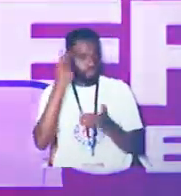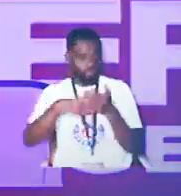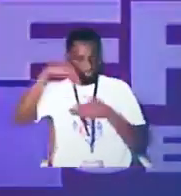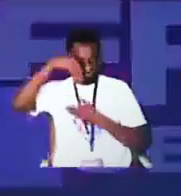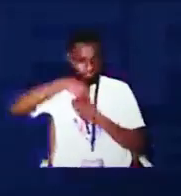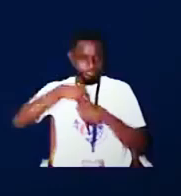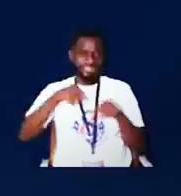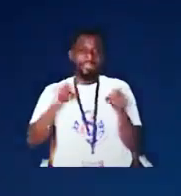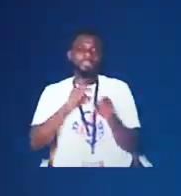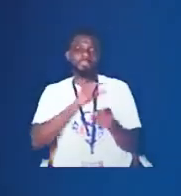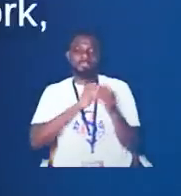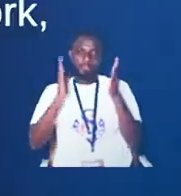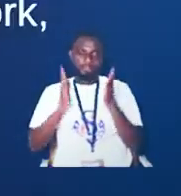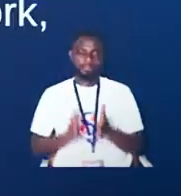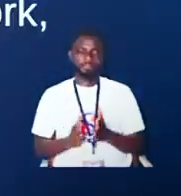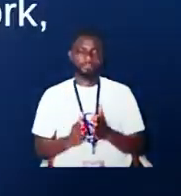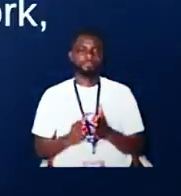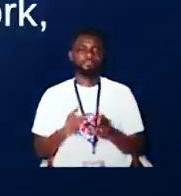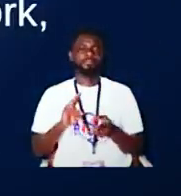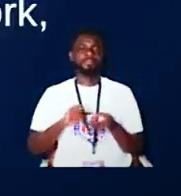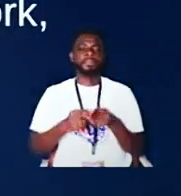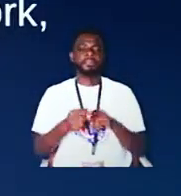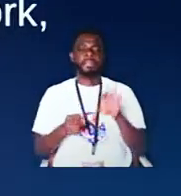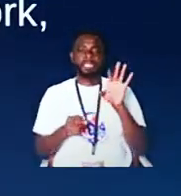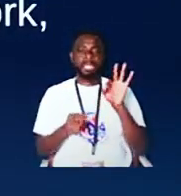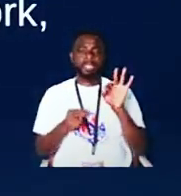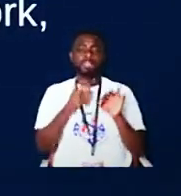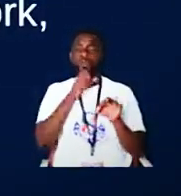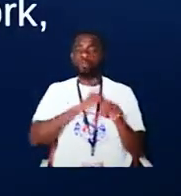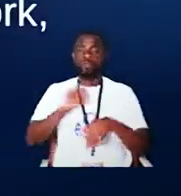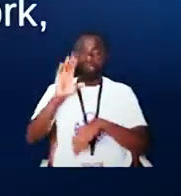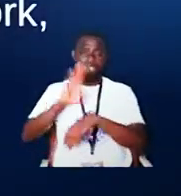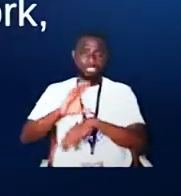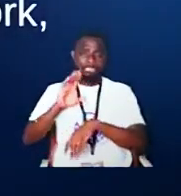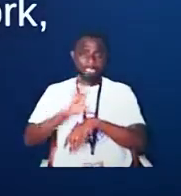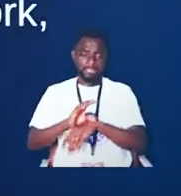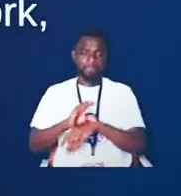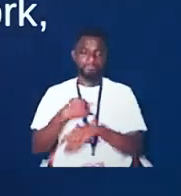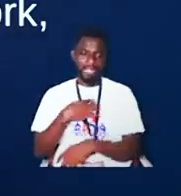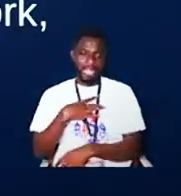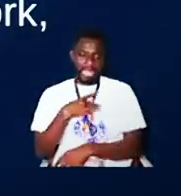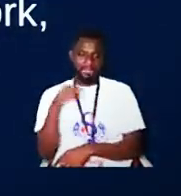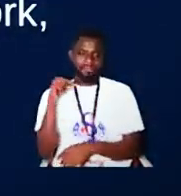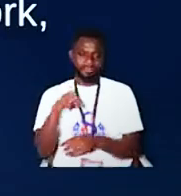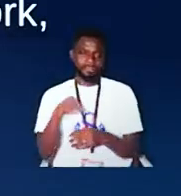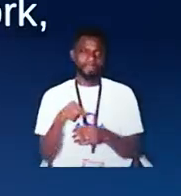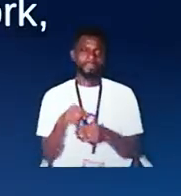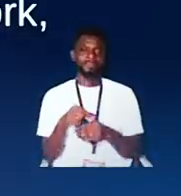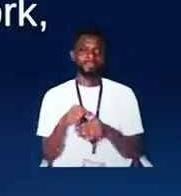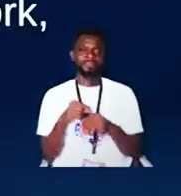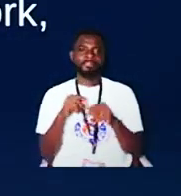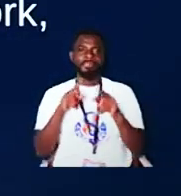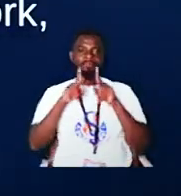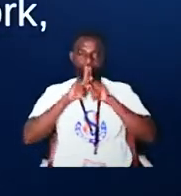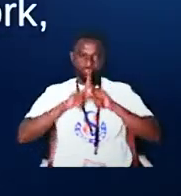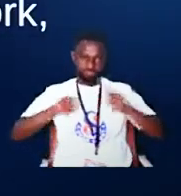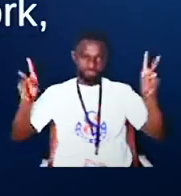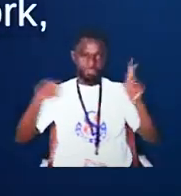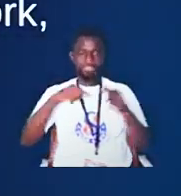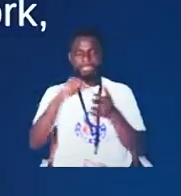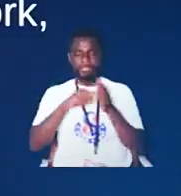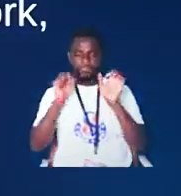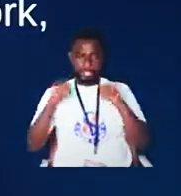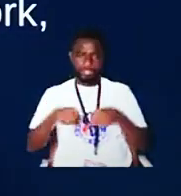Christian. Number nine, the Protestant taught that, I like this one. Shall we shout this one if you can? Ready,